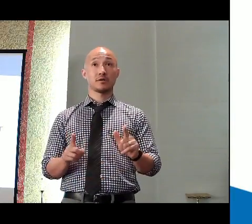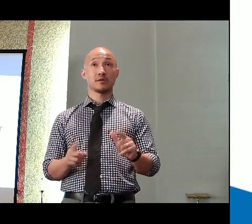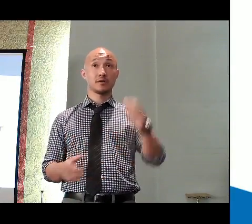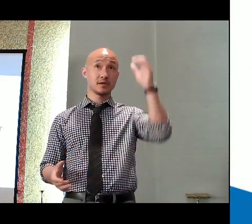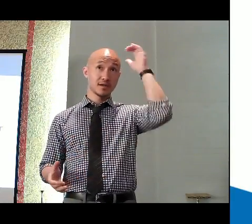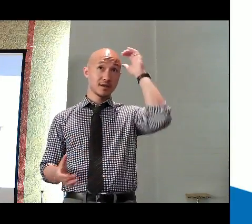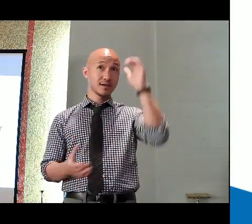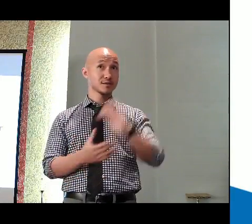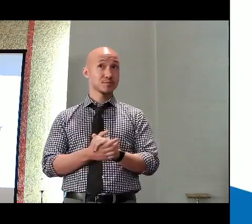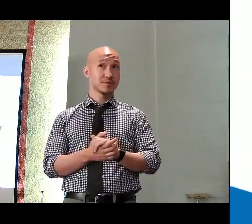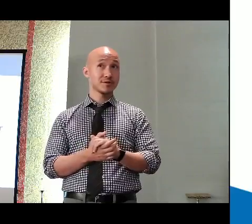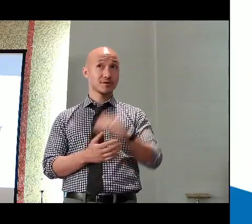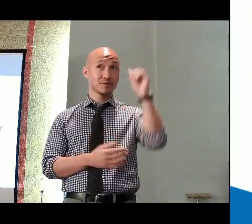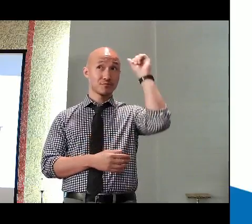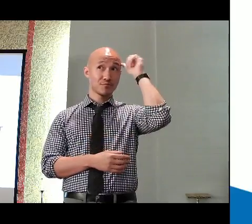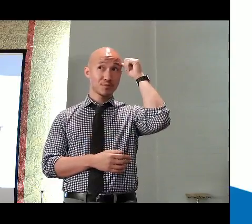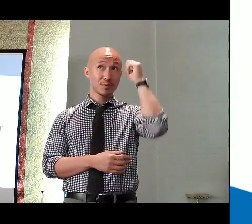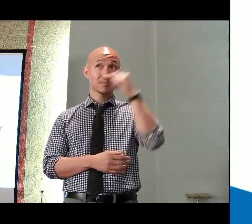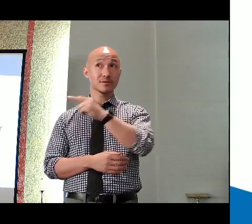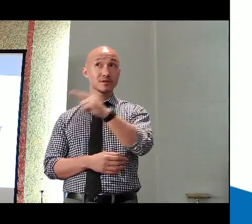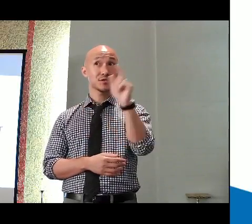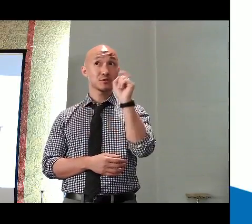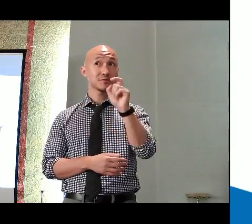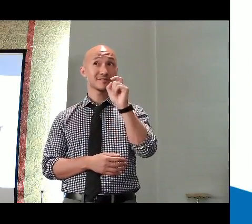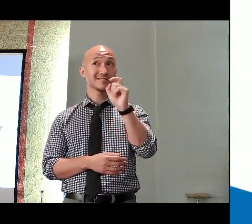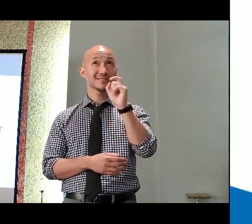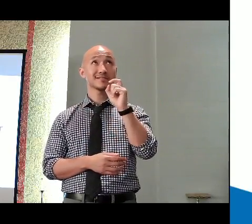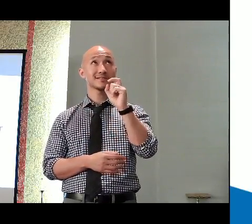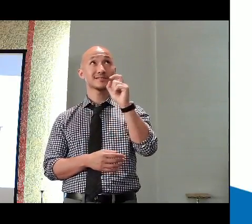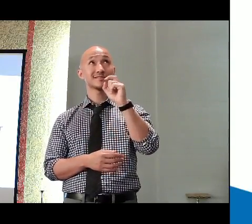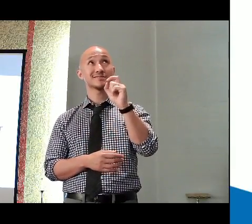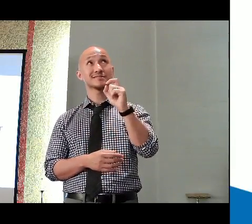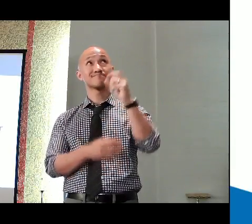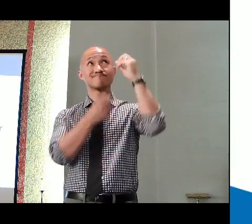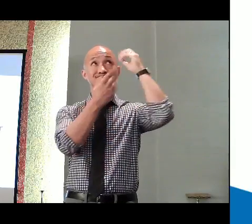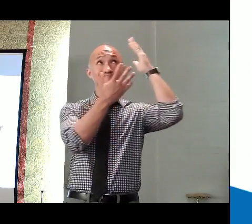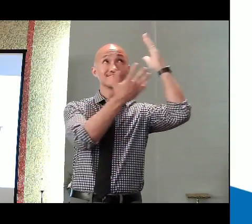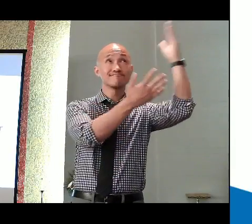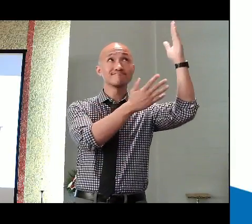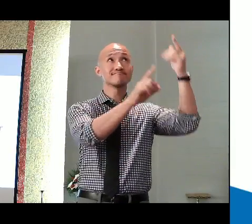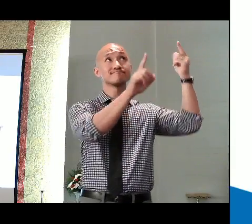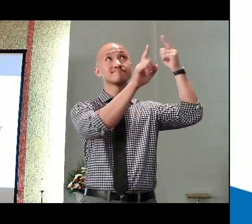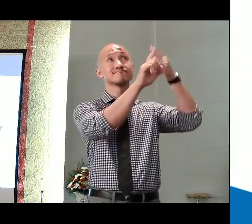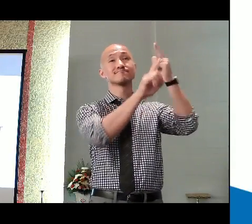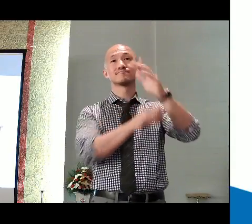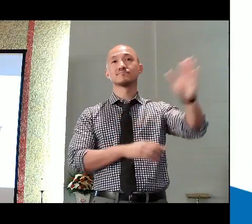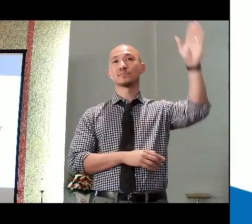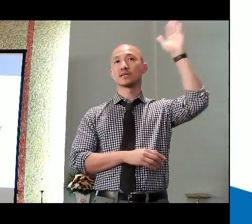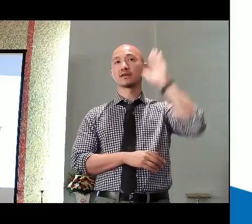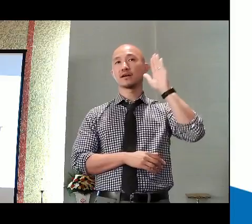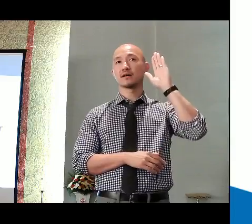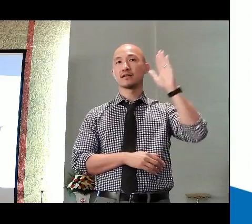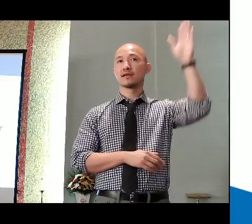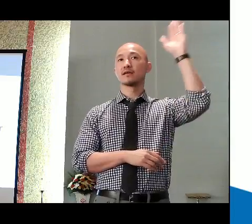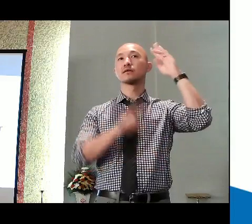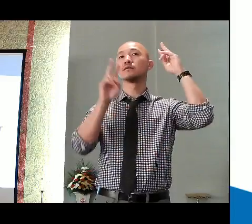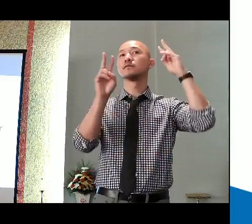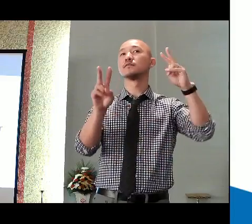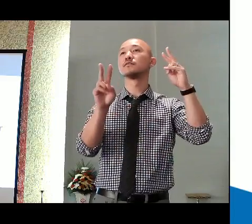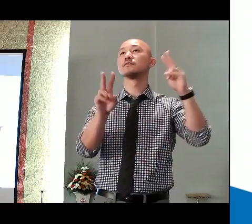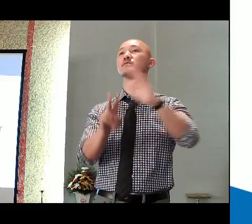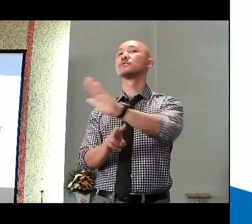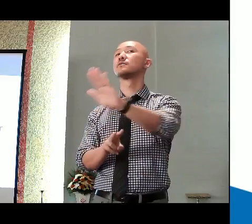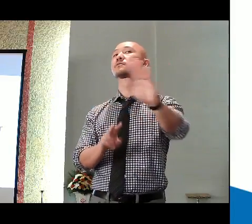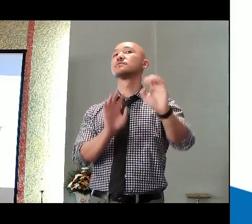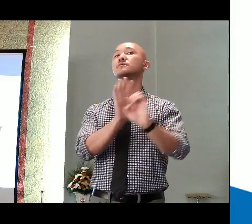we directly answer to God himself. God wants you to be considerate.